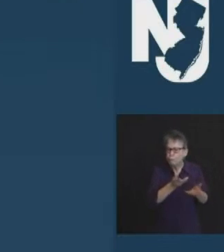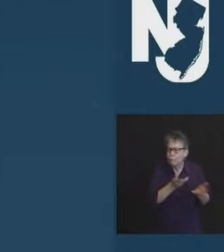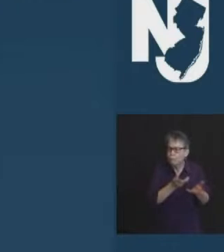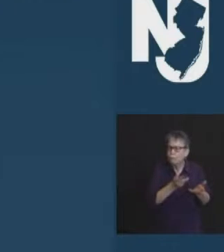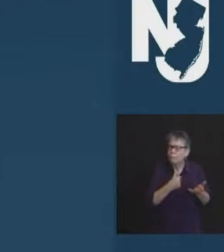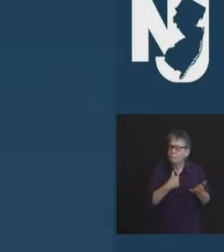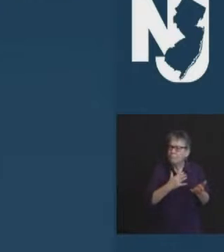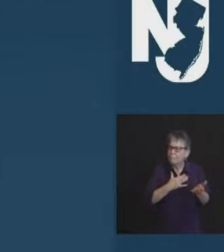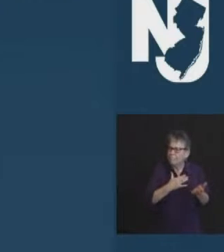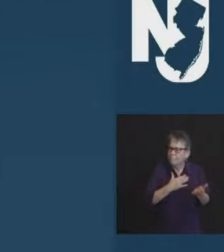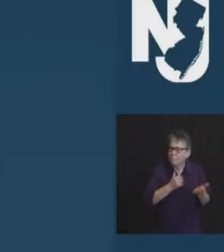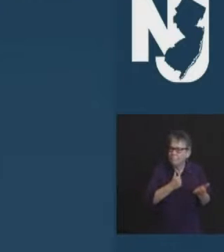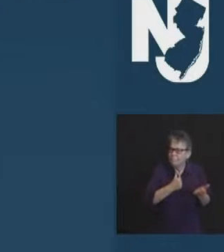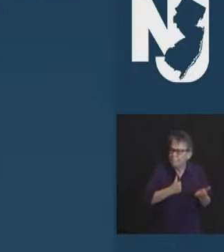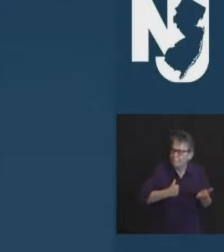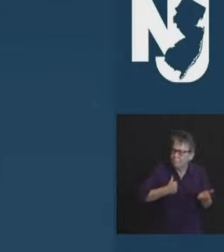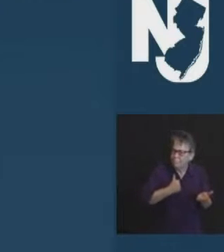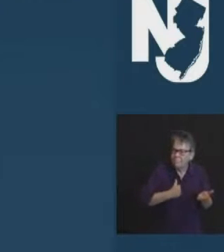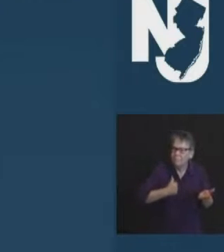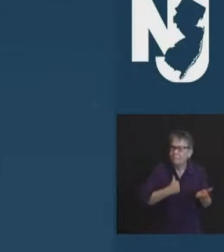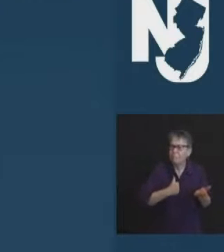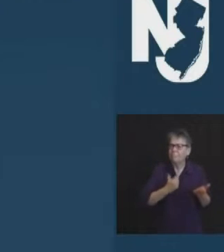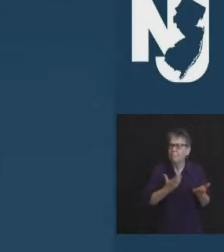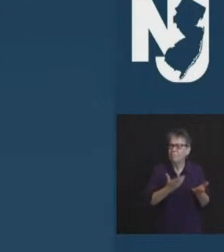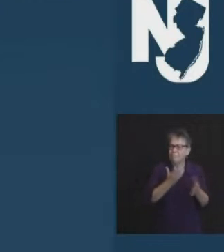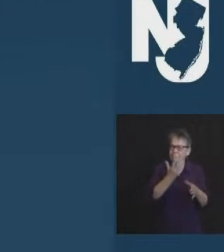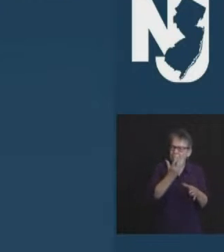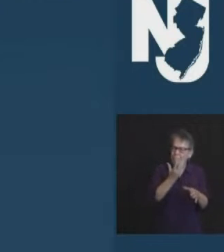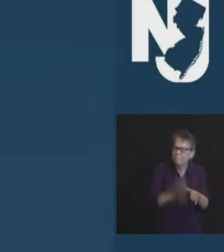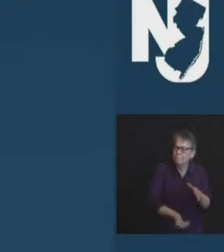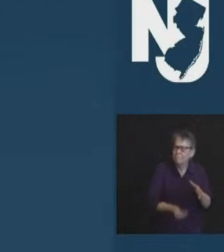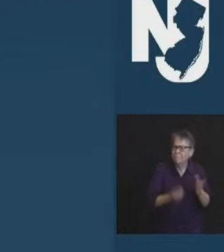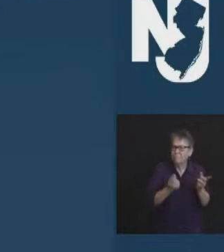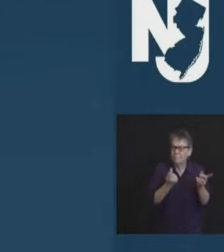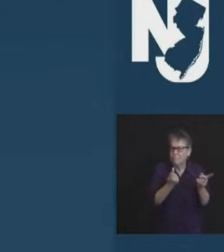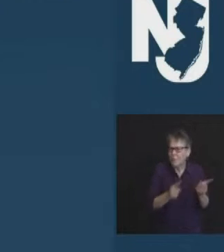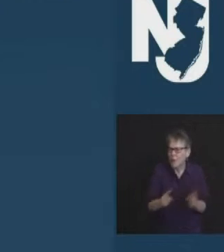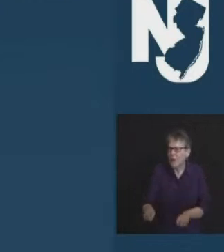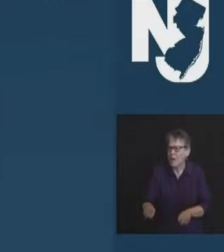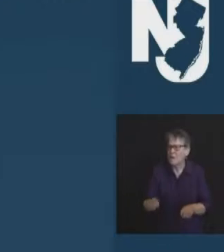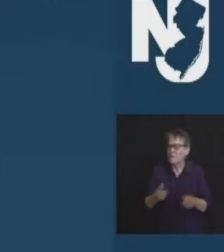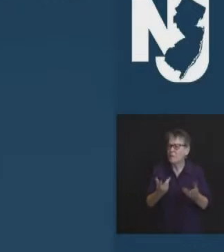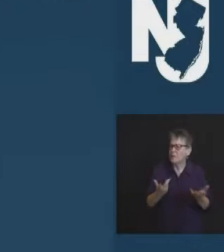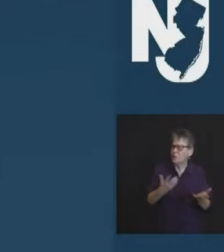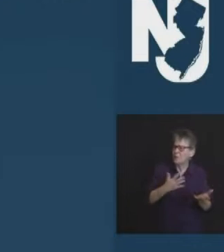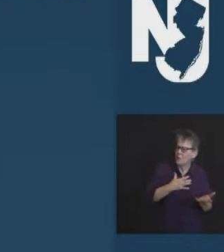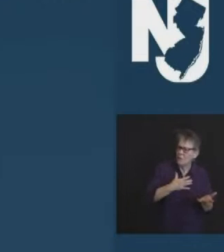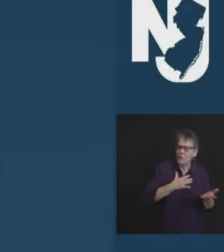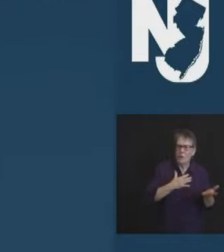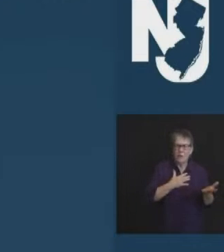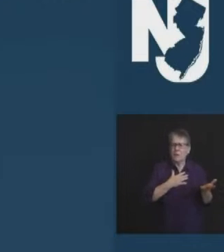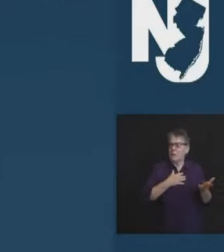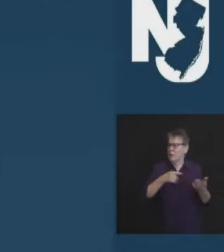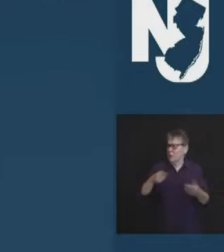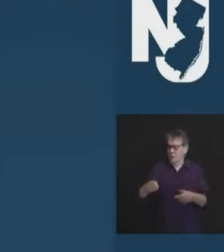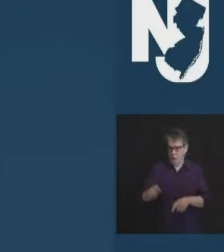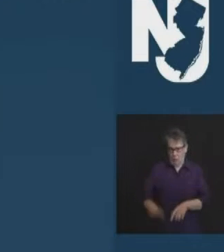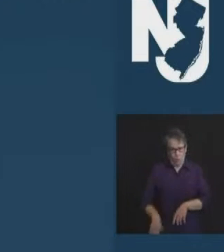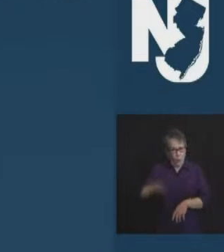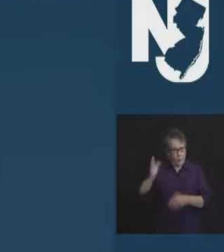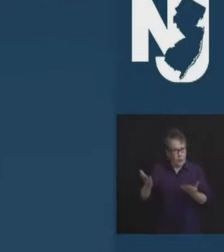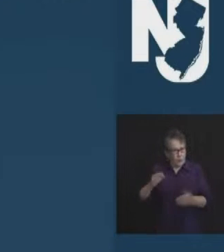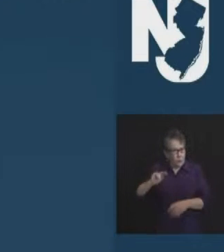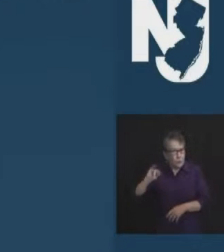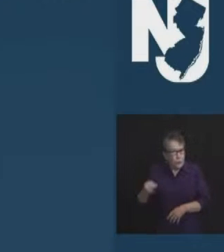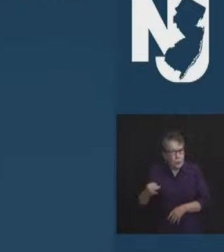family. Once a New Jerseyan, always a New Jerseyan, and Brian will always be a New Jerseyan. He was honored and proud to